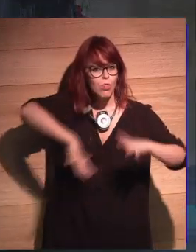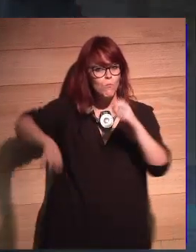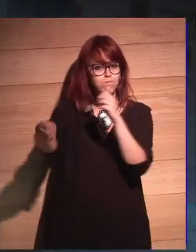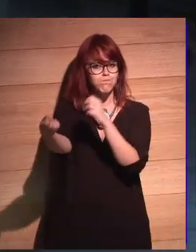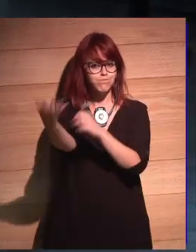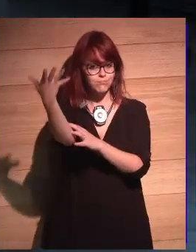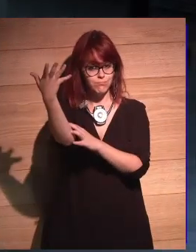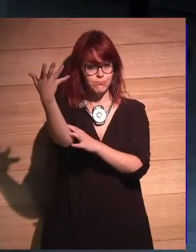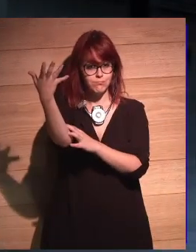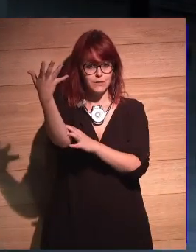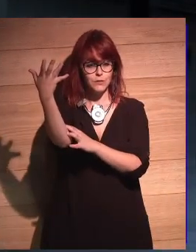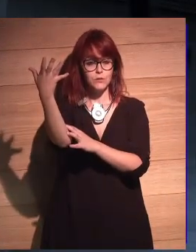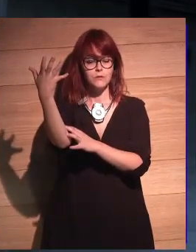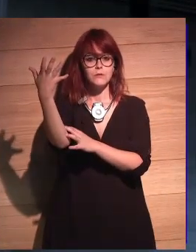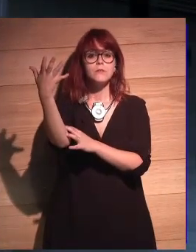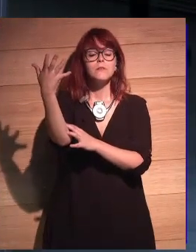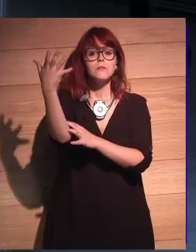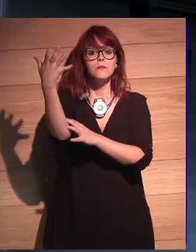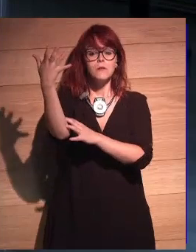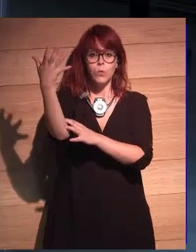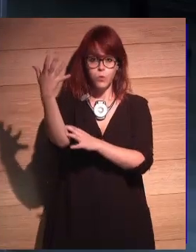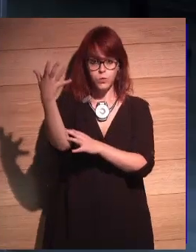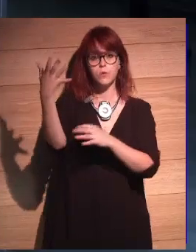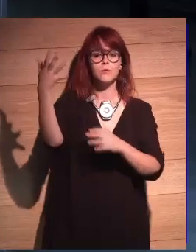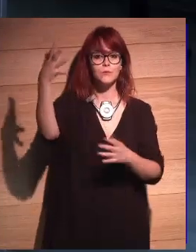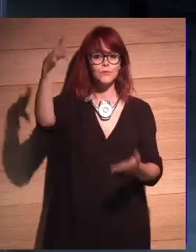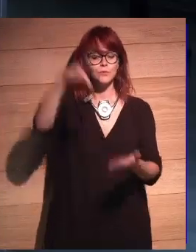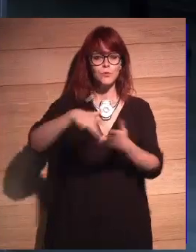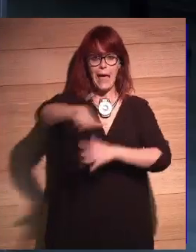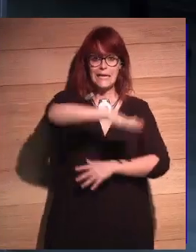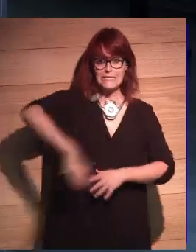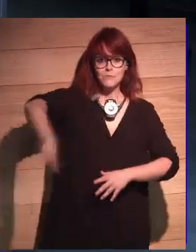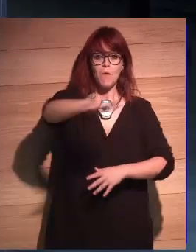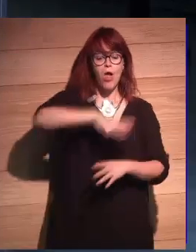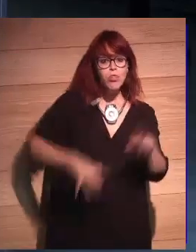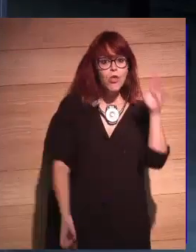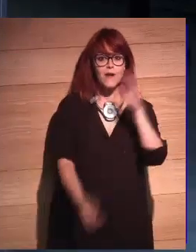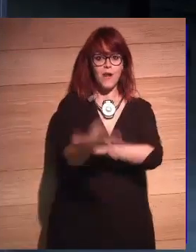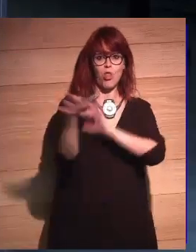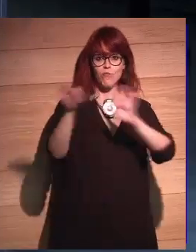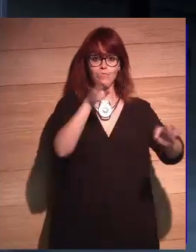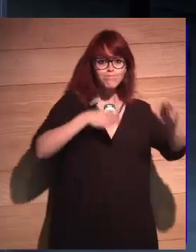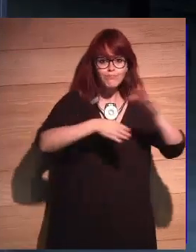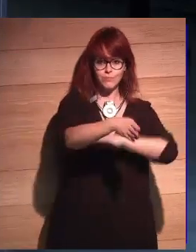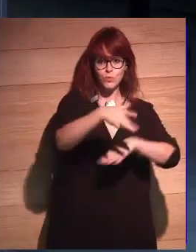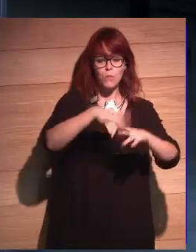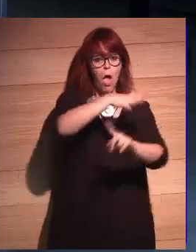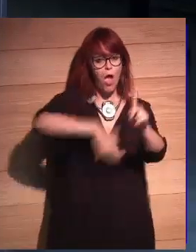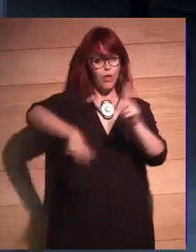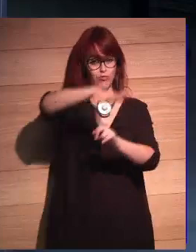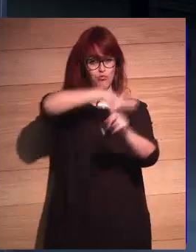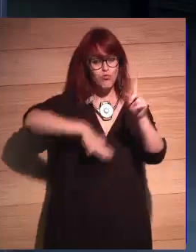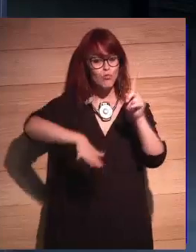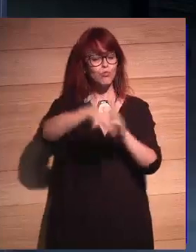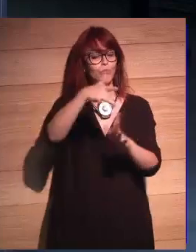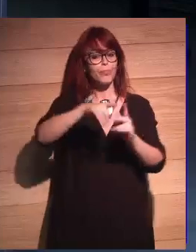So when you go into this space, into this actual made space, everything around you, the seat